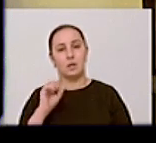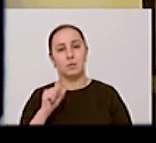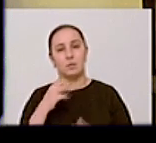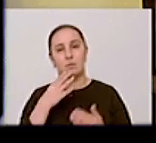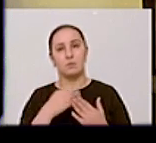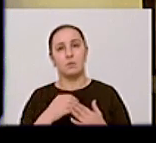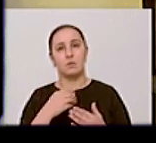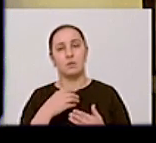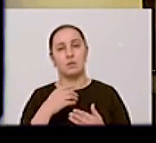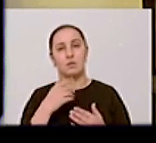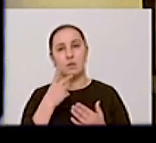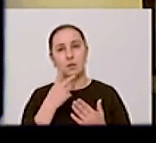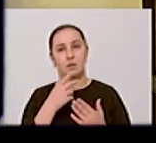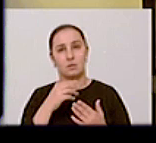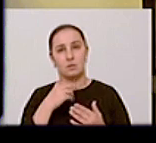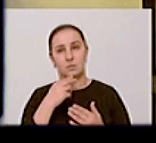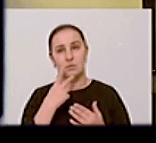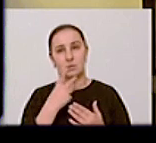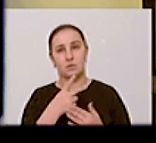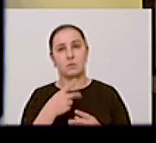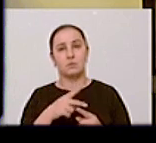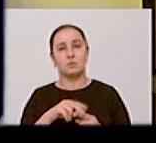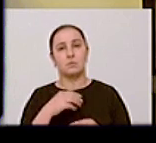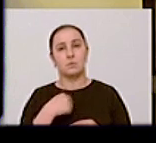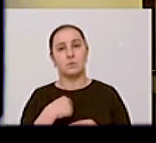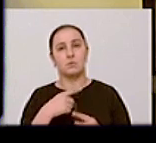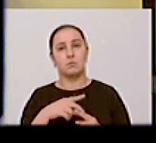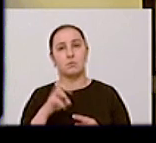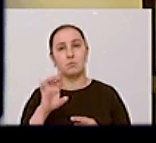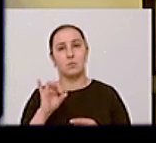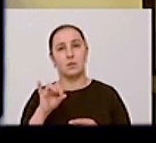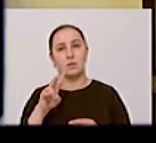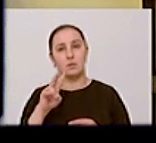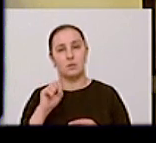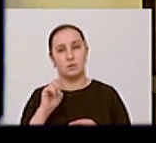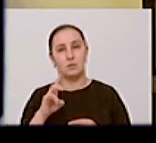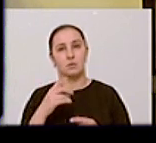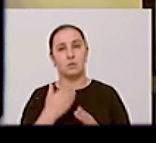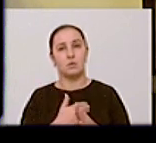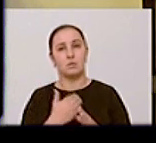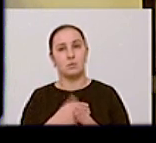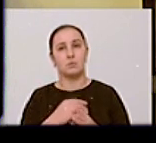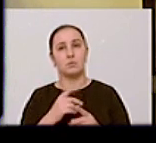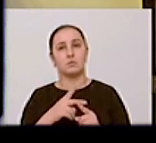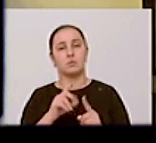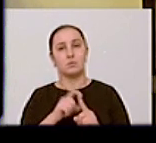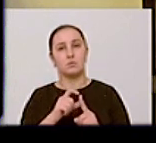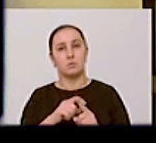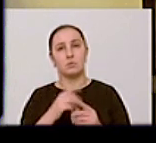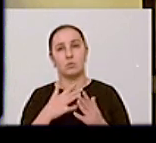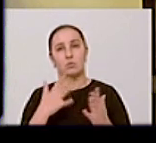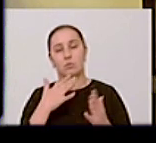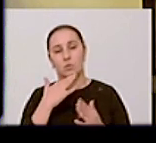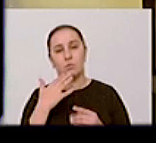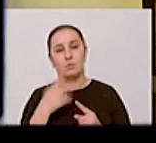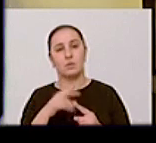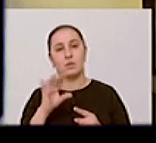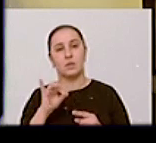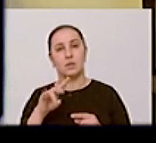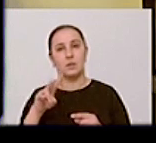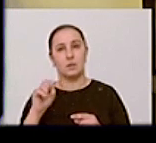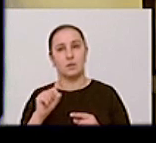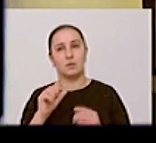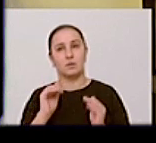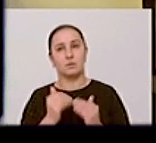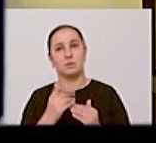Adabiyotimizning nazmiga e'tibor qaratadigan bo'lsak, biz bilan yordamchi so'zini ko'p hollarda ila tarzda